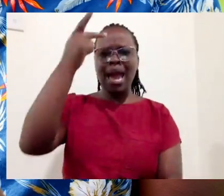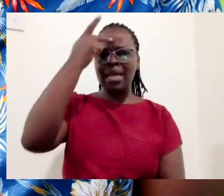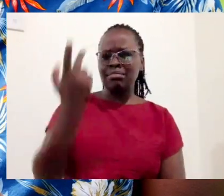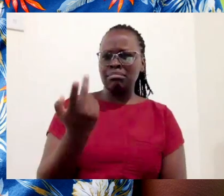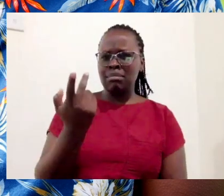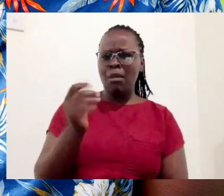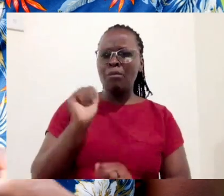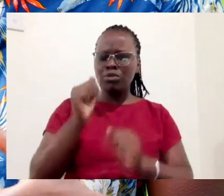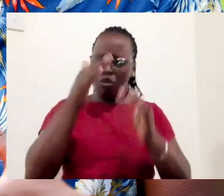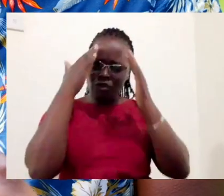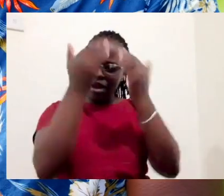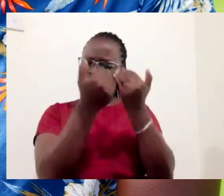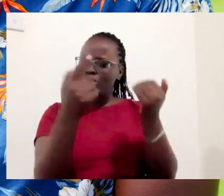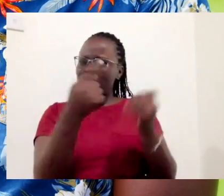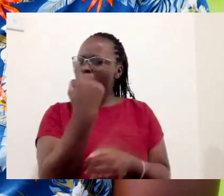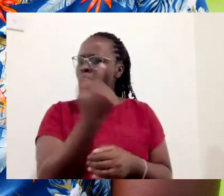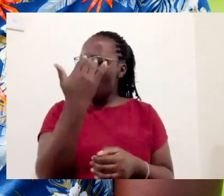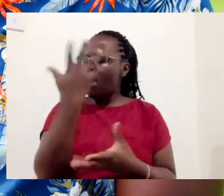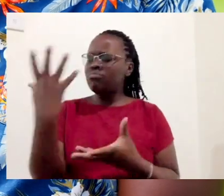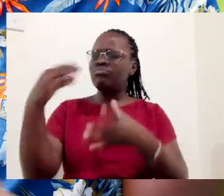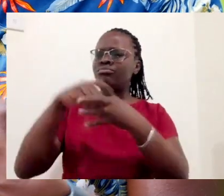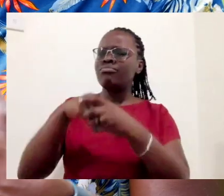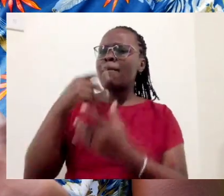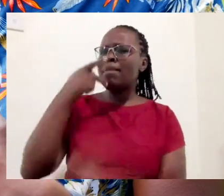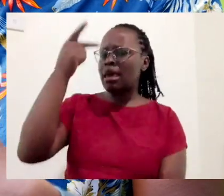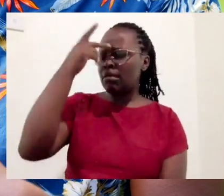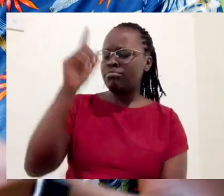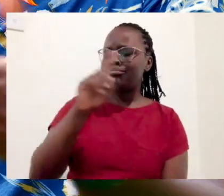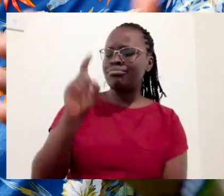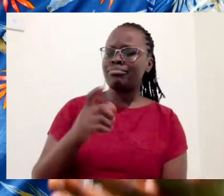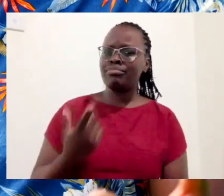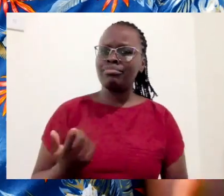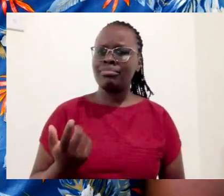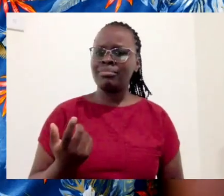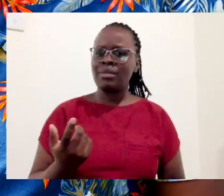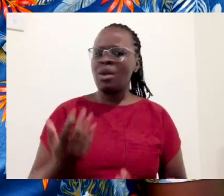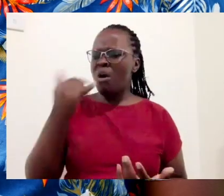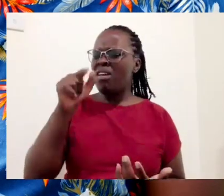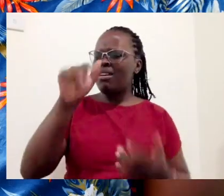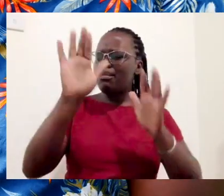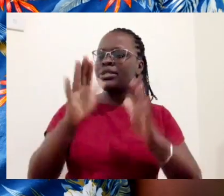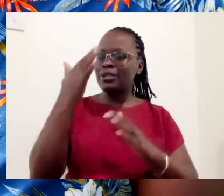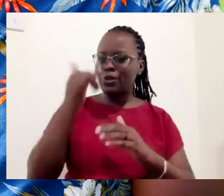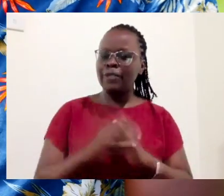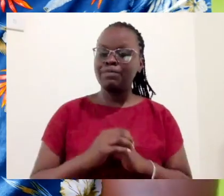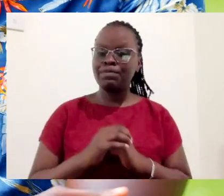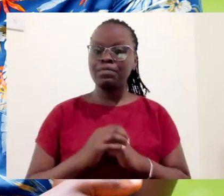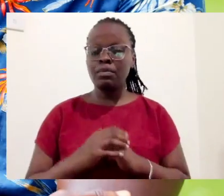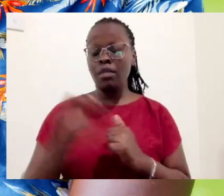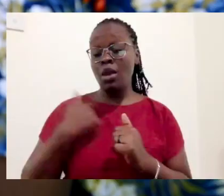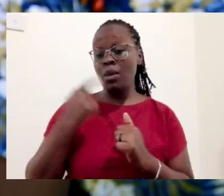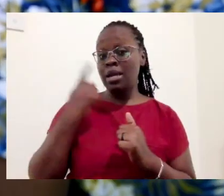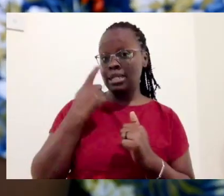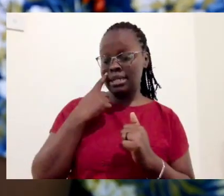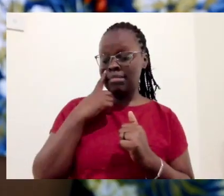you showing them how to empower themselves, but you're also, teaching them different aspects of life. Why was that important? So